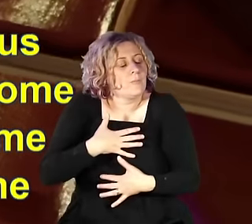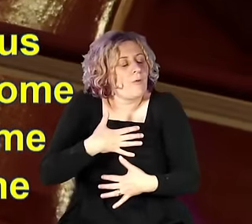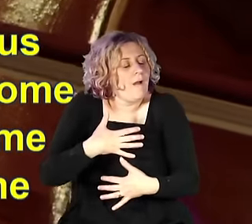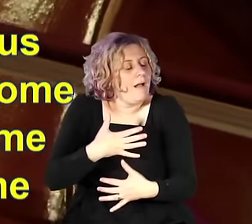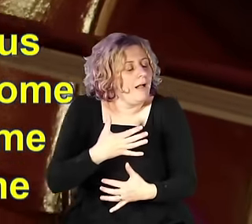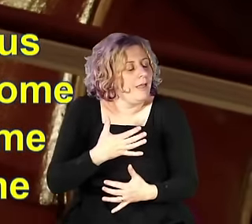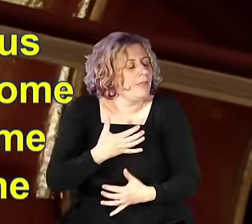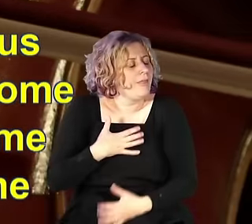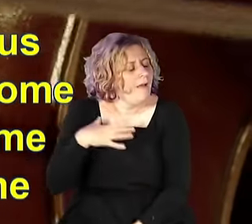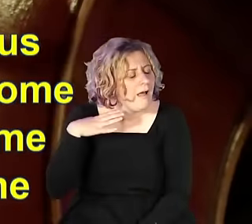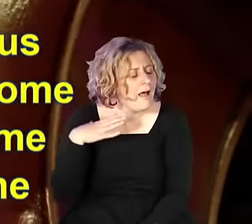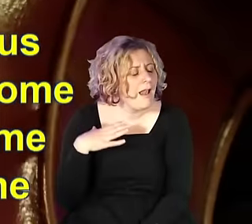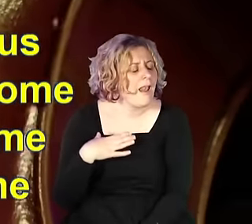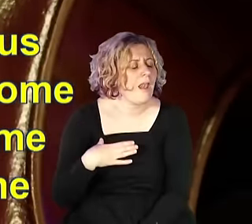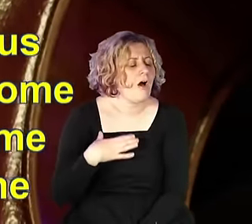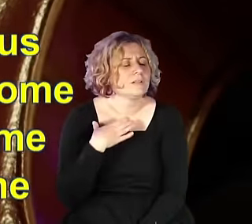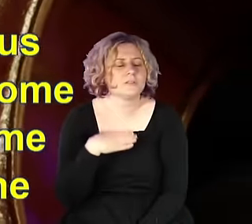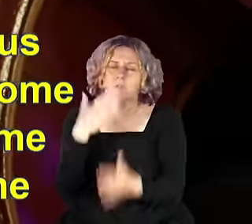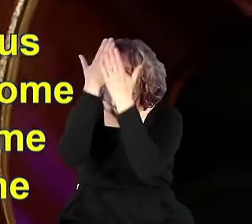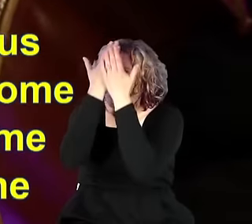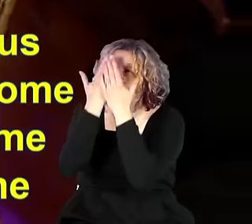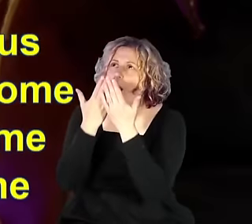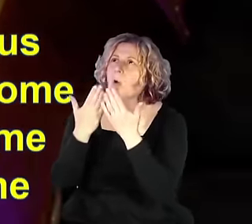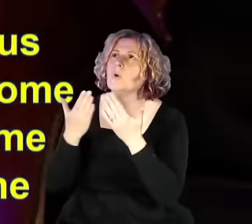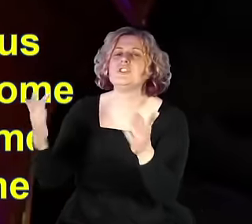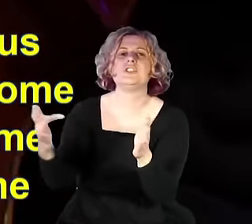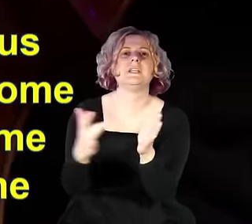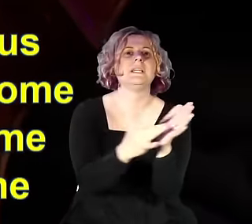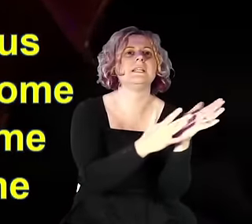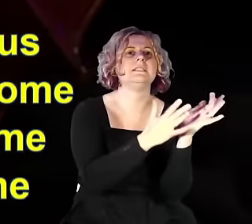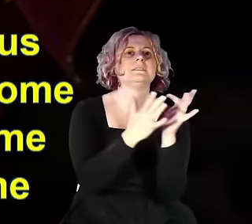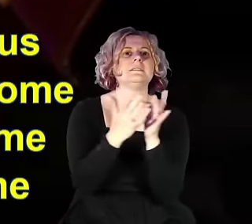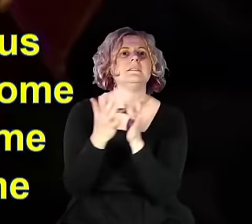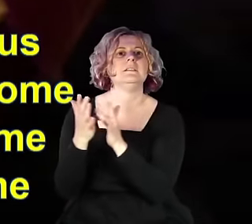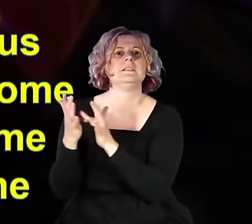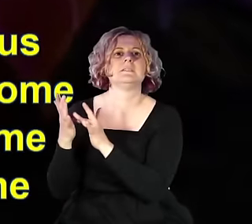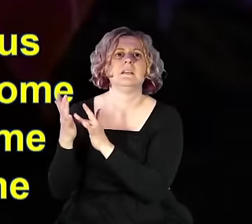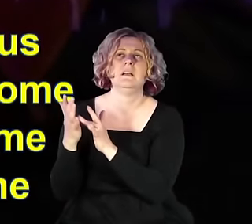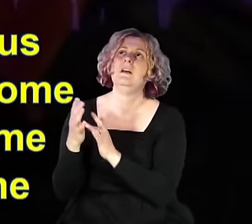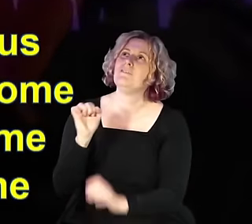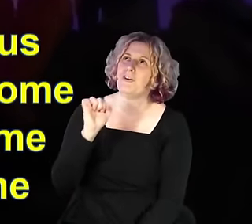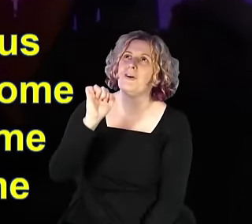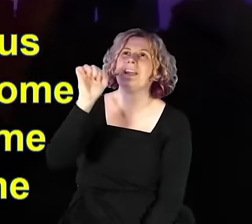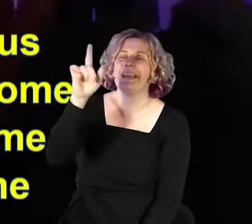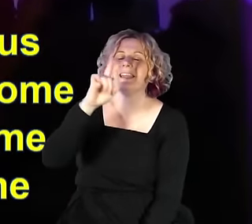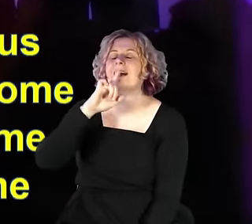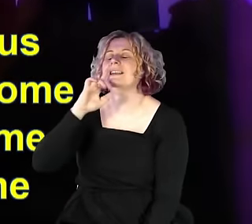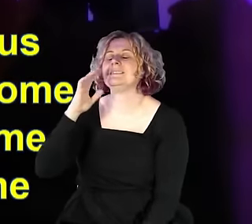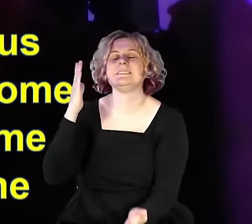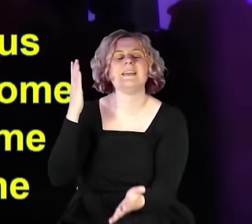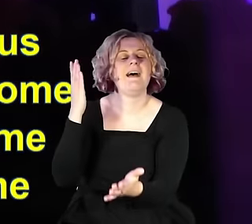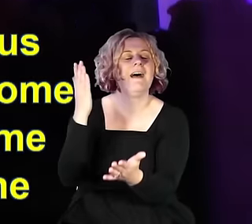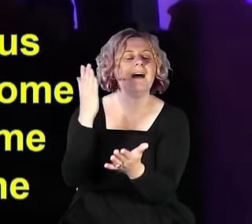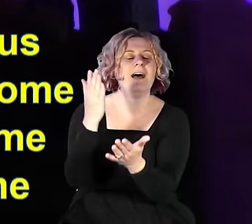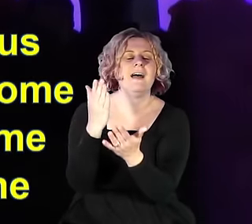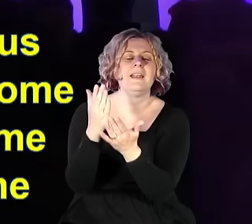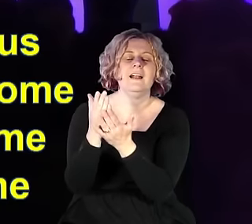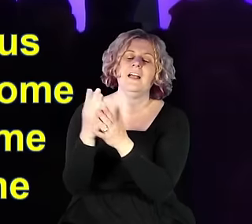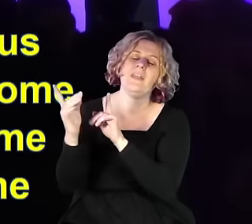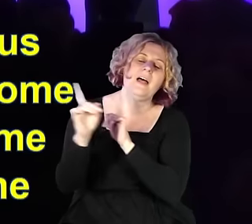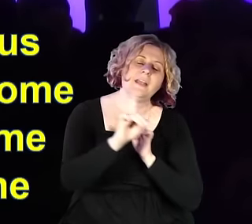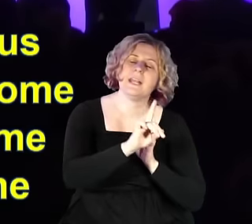every breath, I long to follow Jesus, for he has